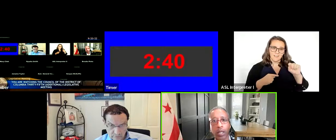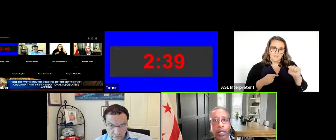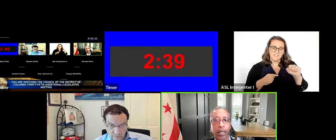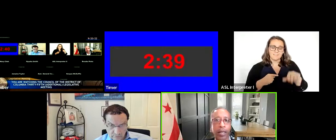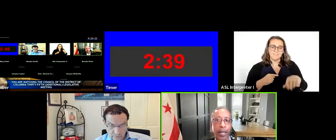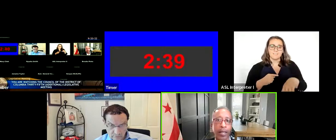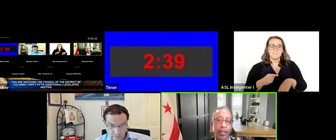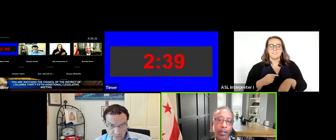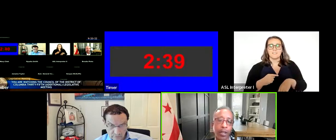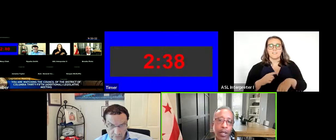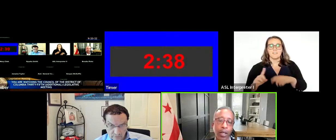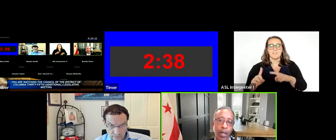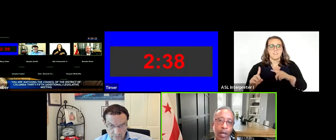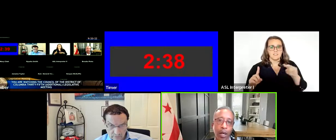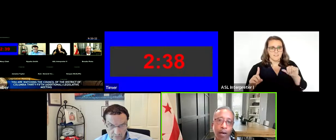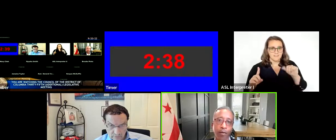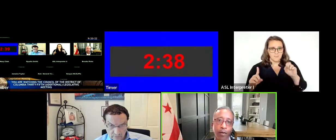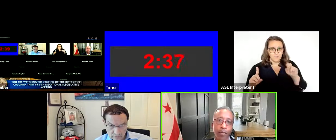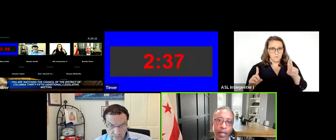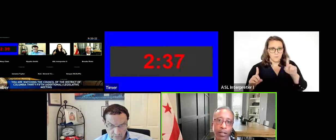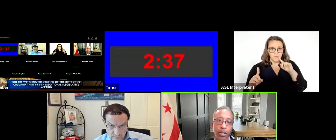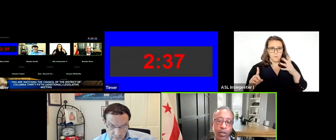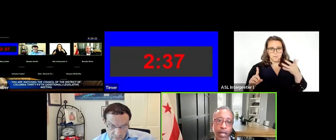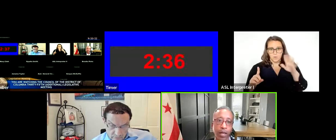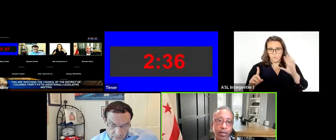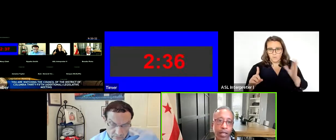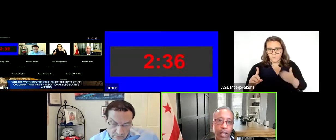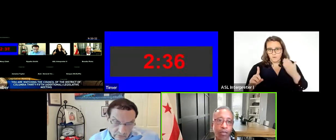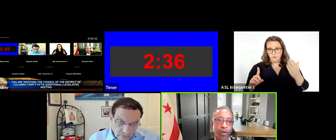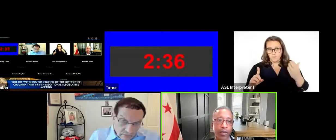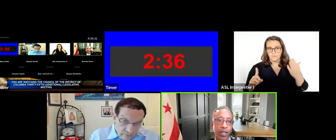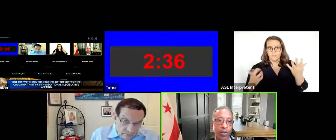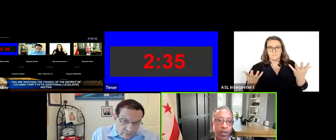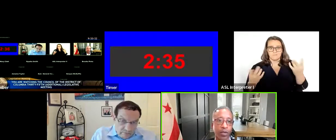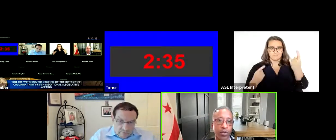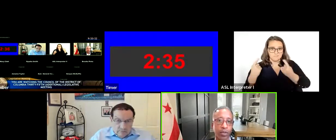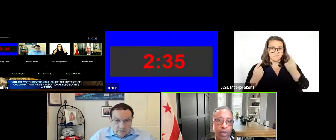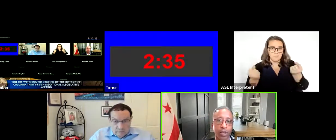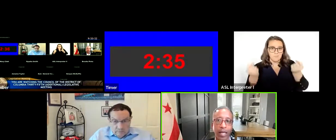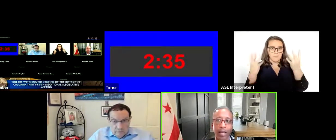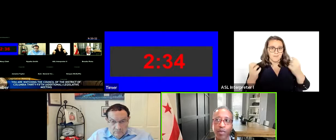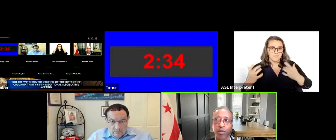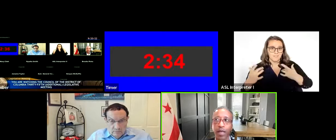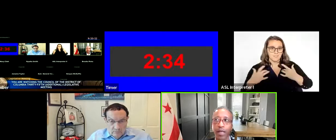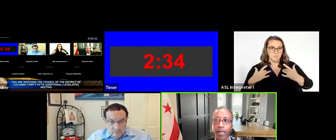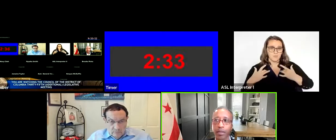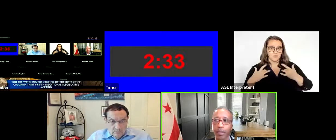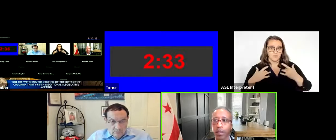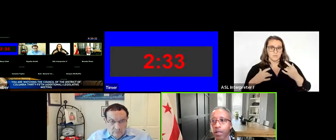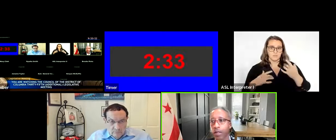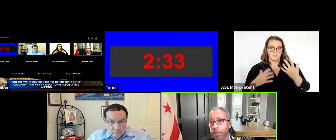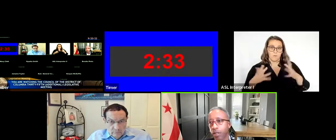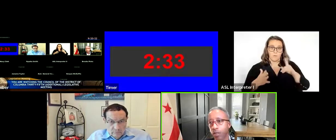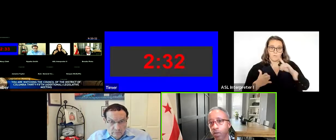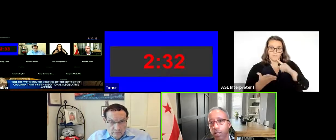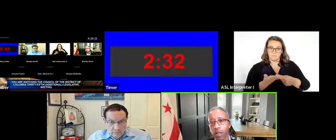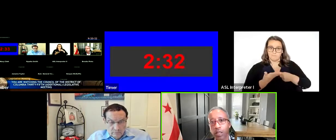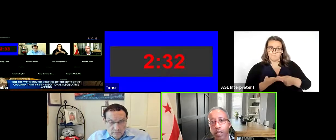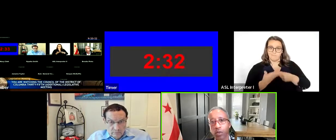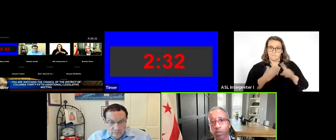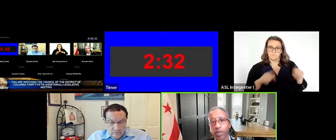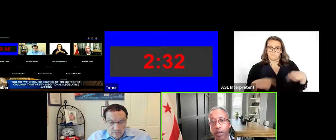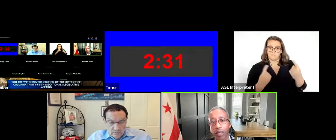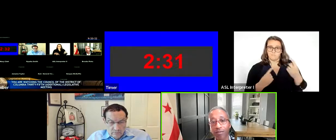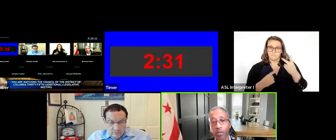Nadeau has offered takes into account a number of the concerns that have been raised since we